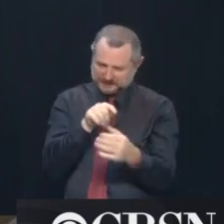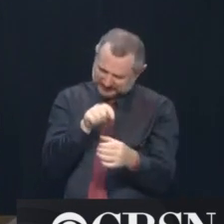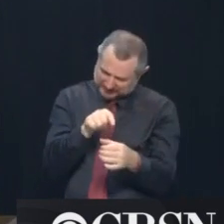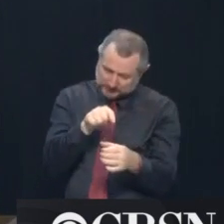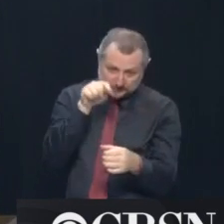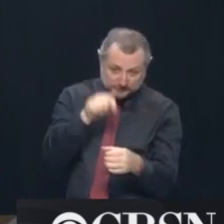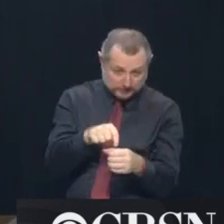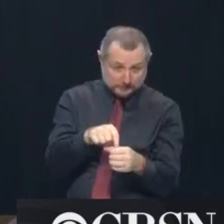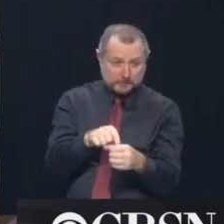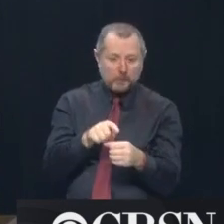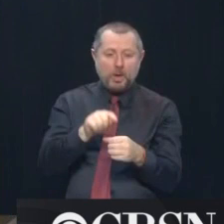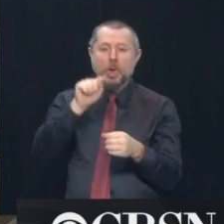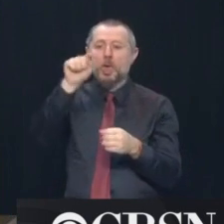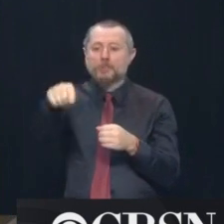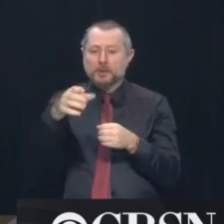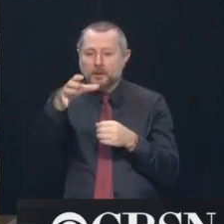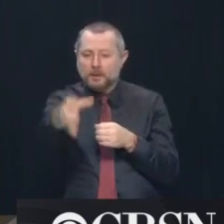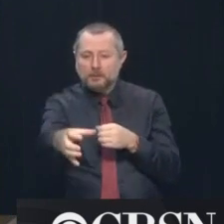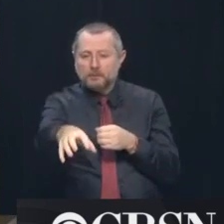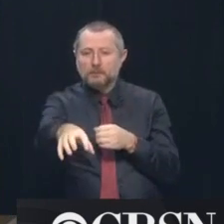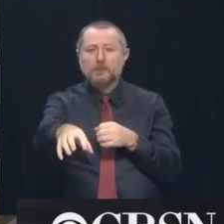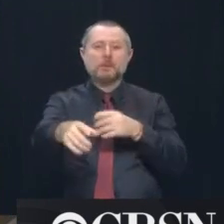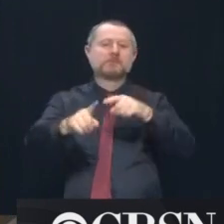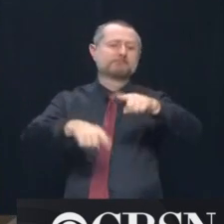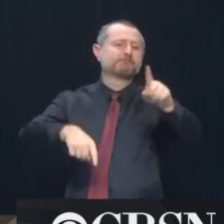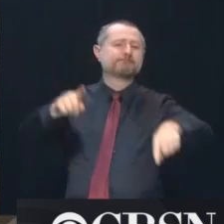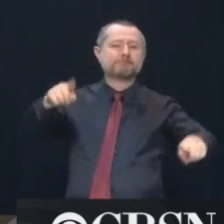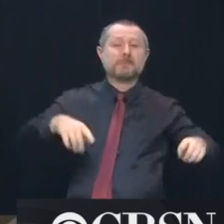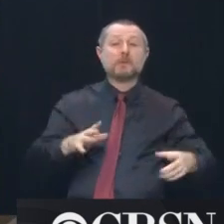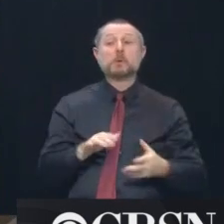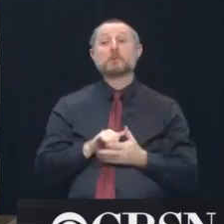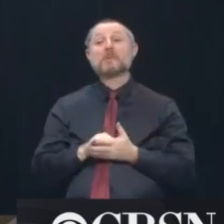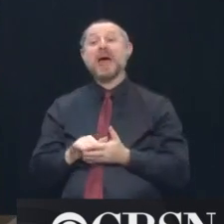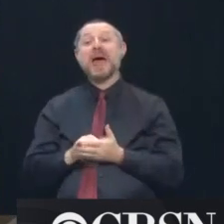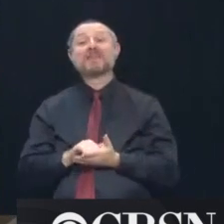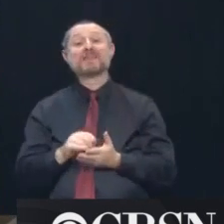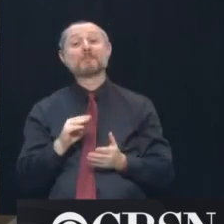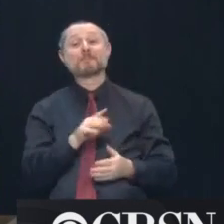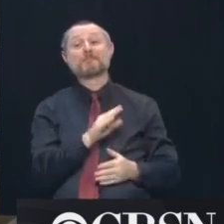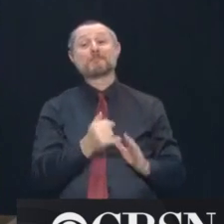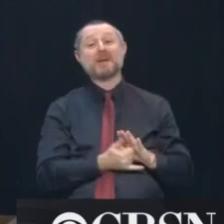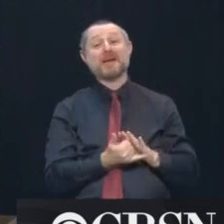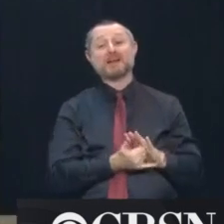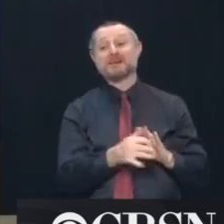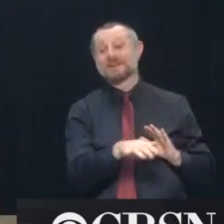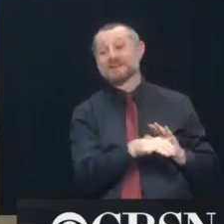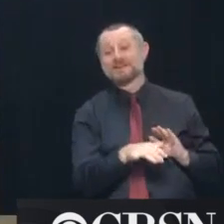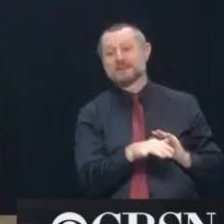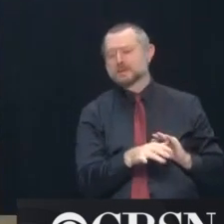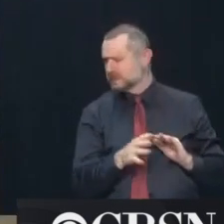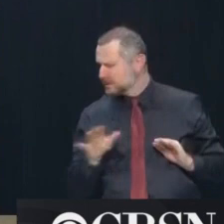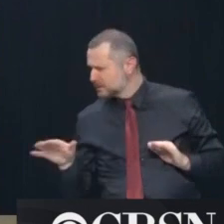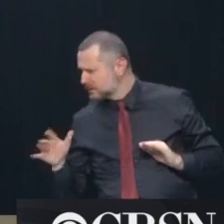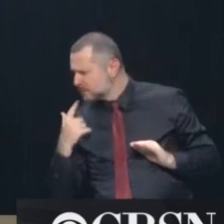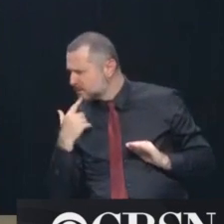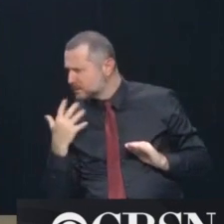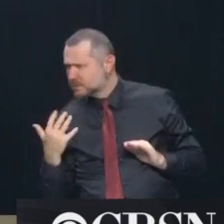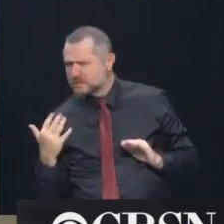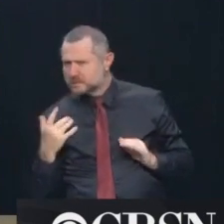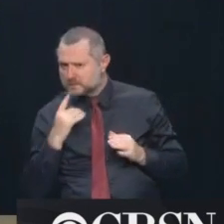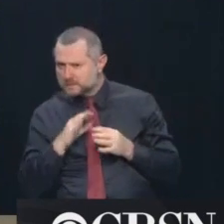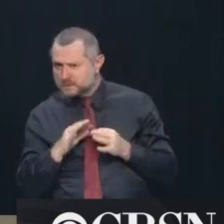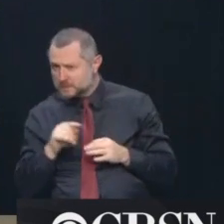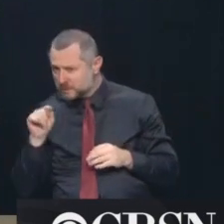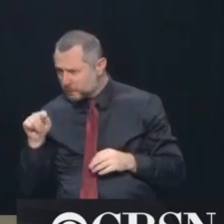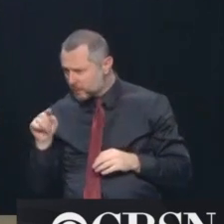very different neighborhoods. In Manhattan, you go from, what was Lennox? 0.69 or something? Yeah. 0.69. In